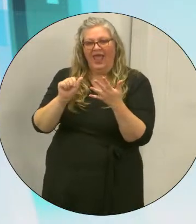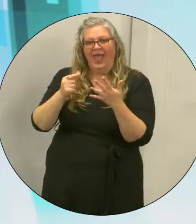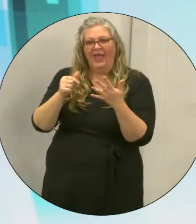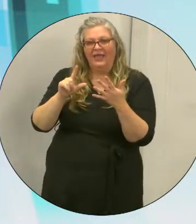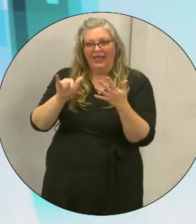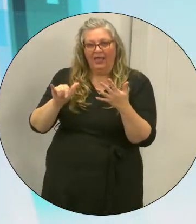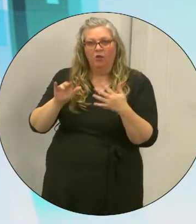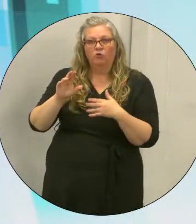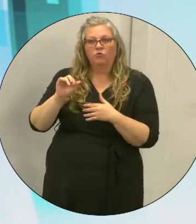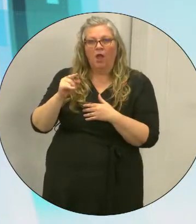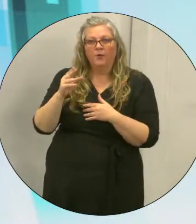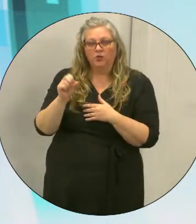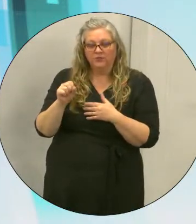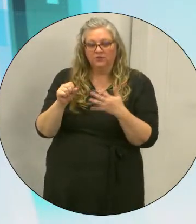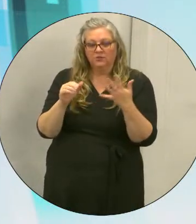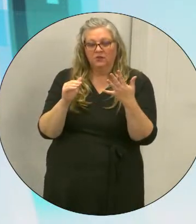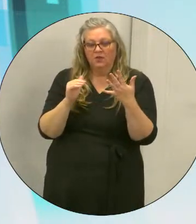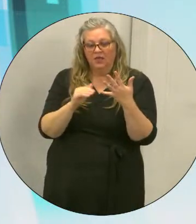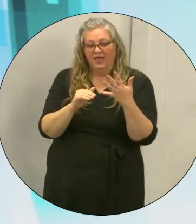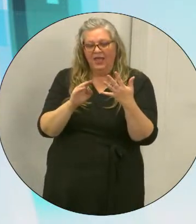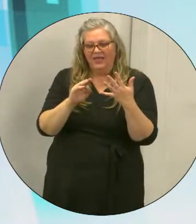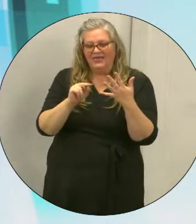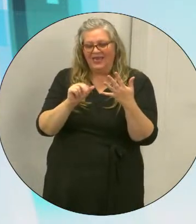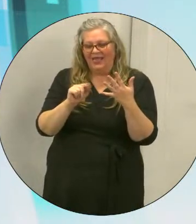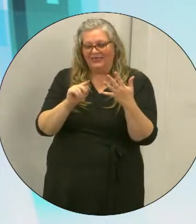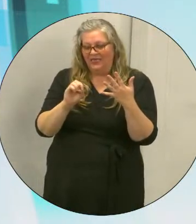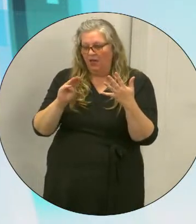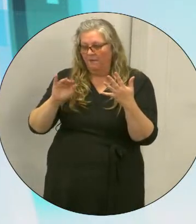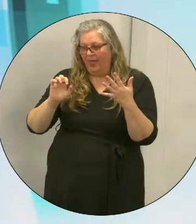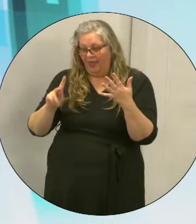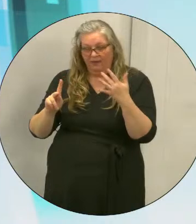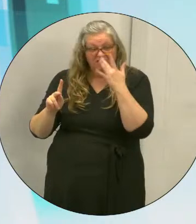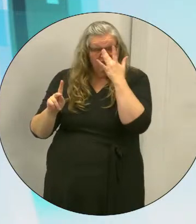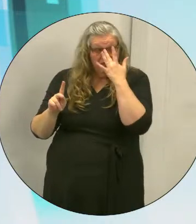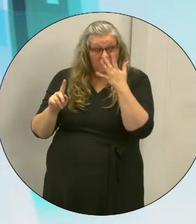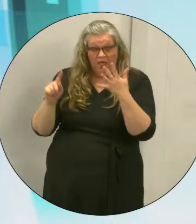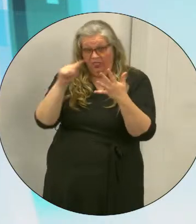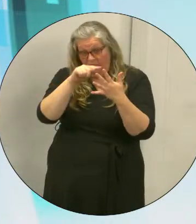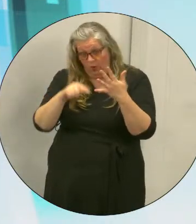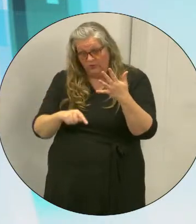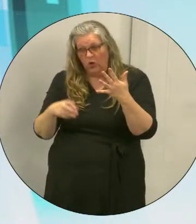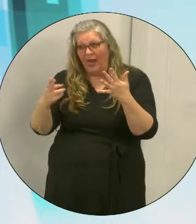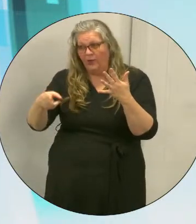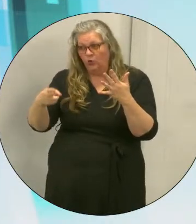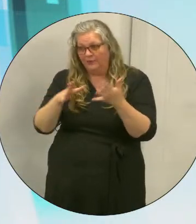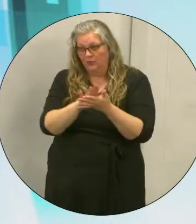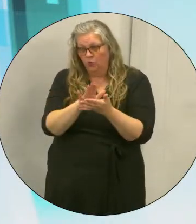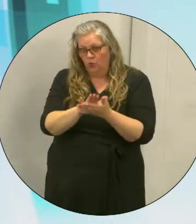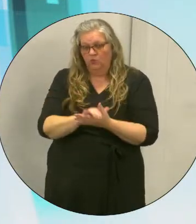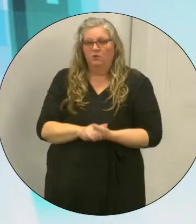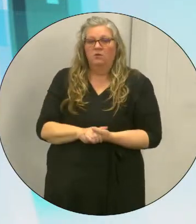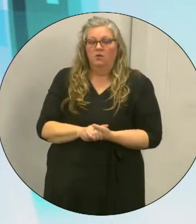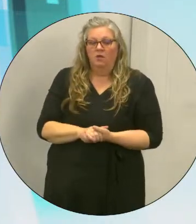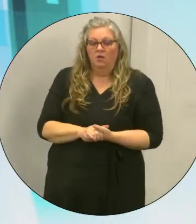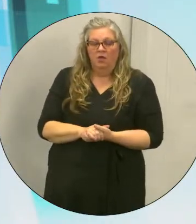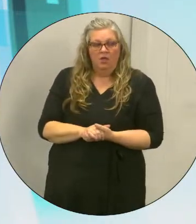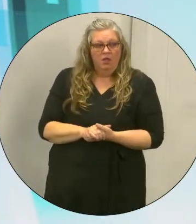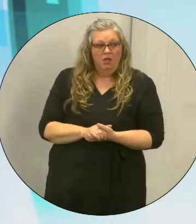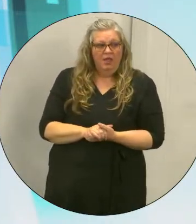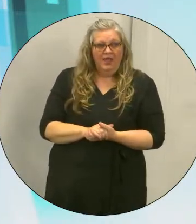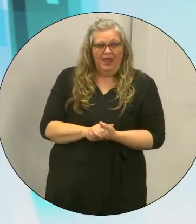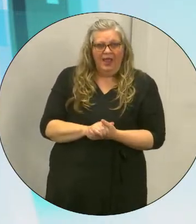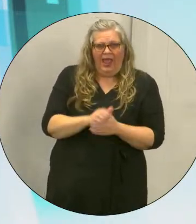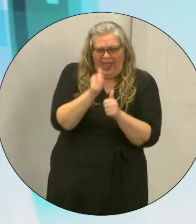Roberts Elementary School, and Nate Mack Elementary School, which are located in Henderson. Every